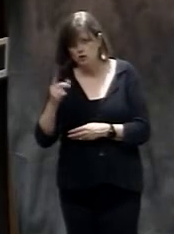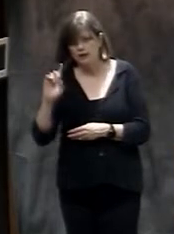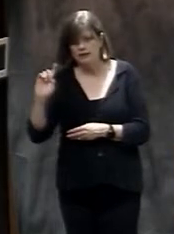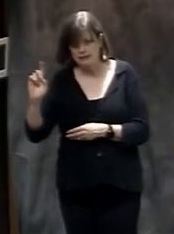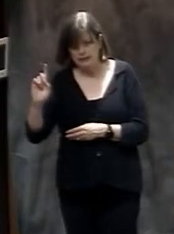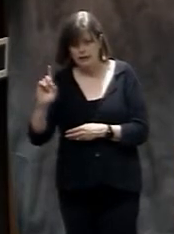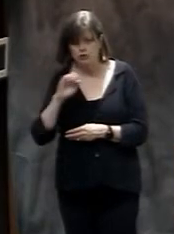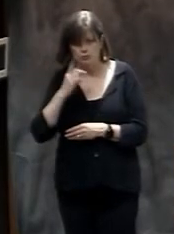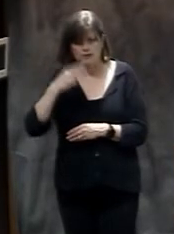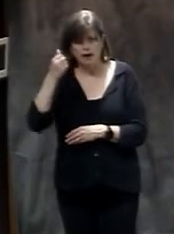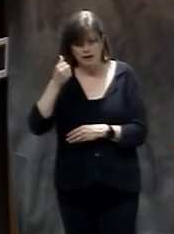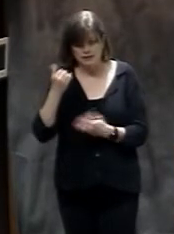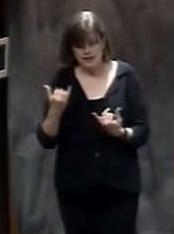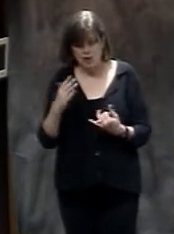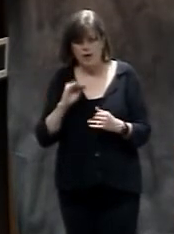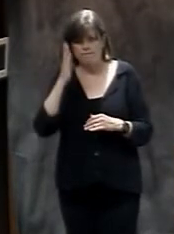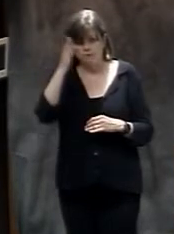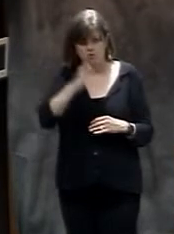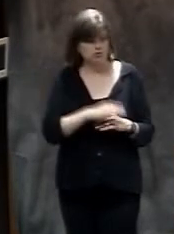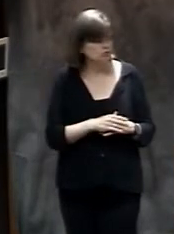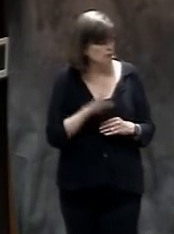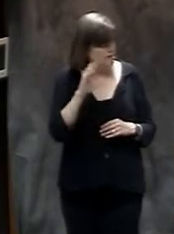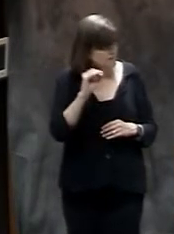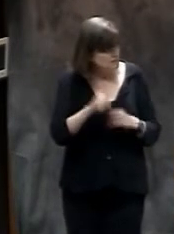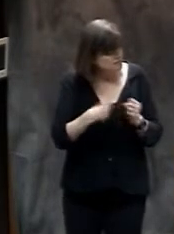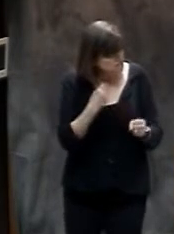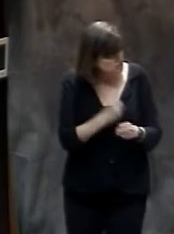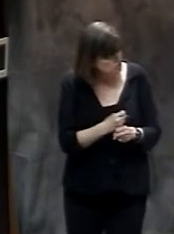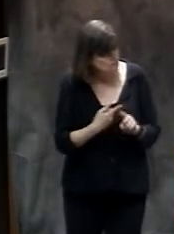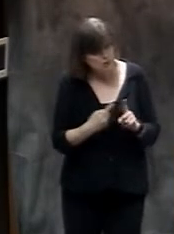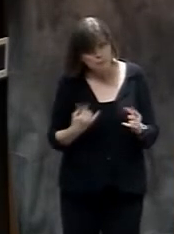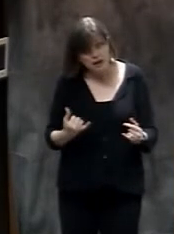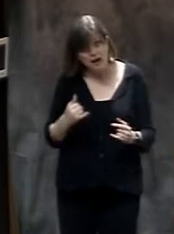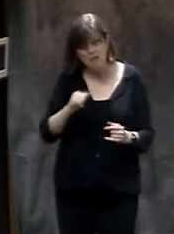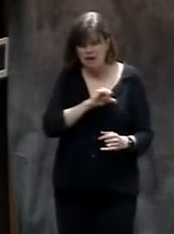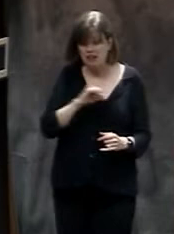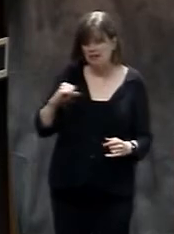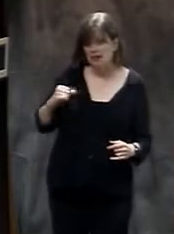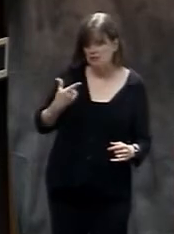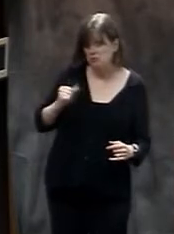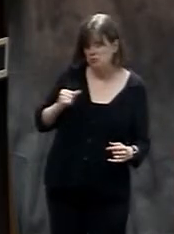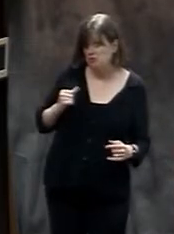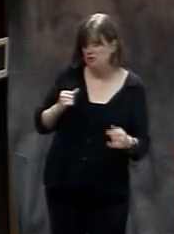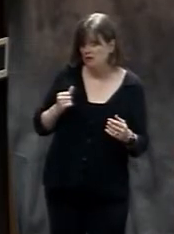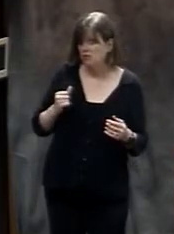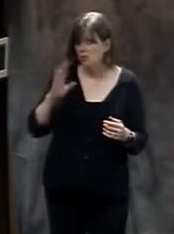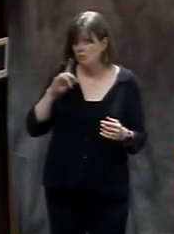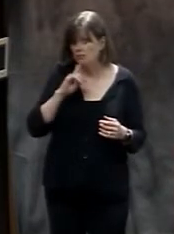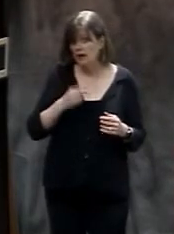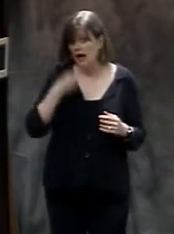into the future. So you can see 50 years from now, Atlanta might be a much higher risk area, for example.